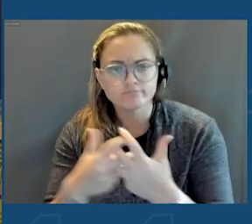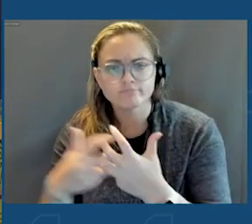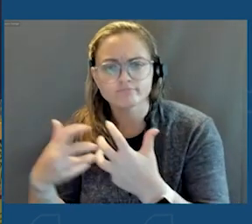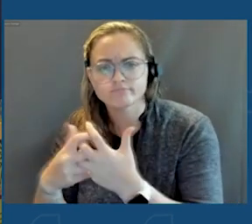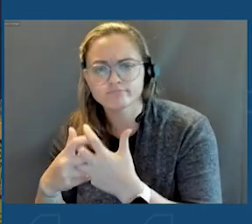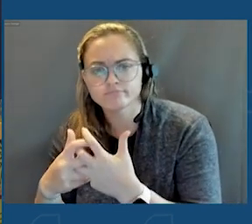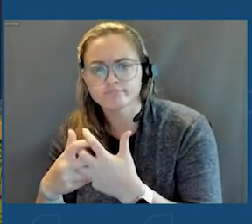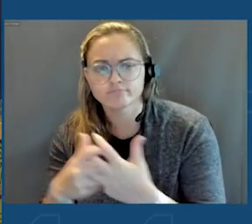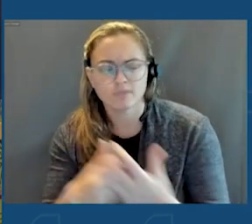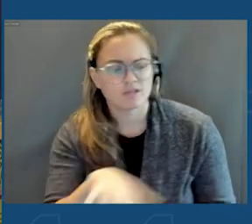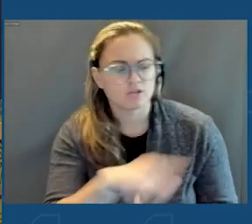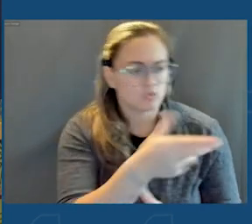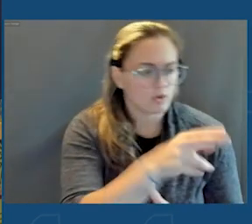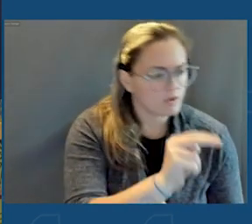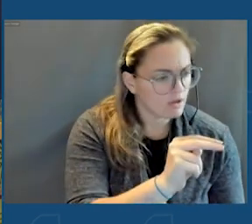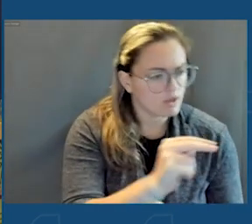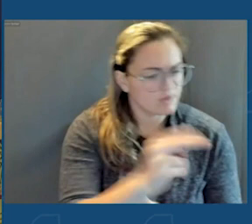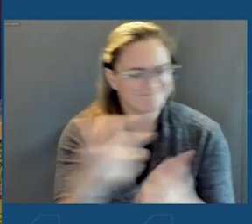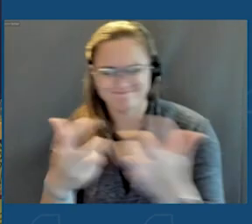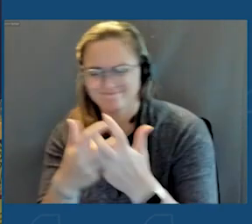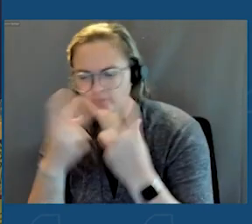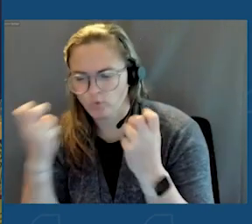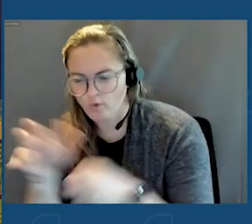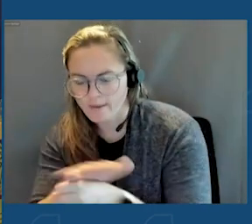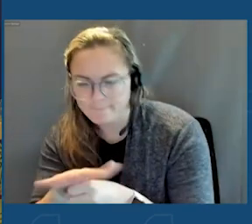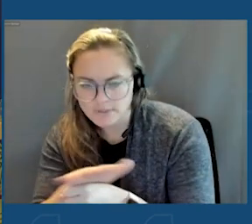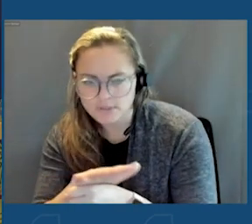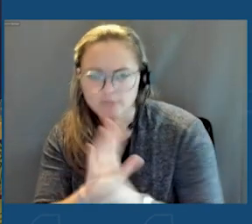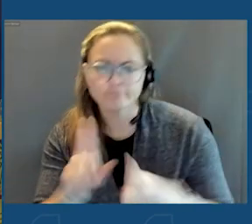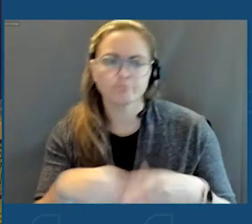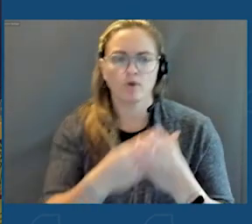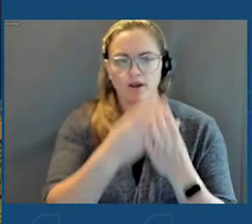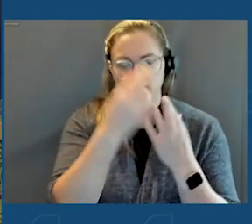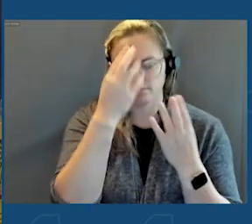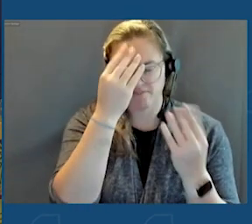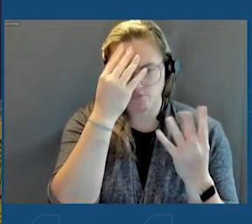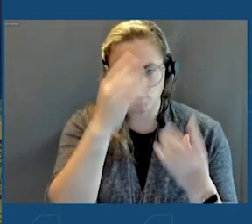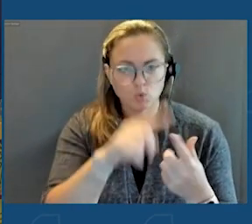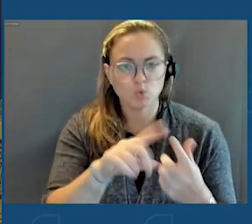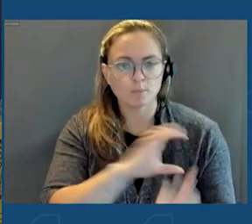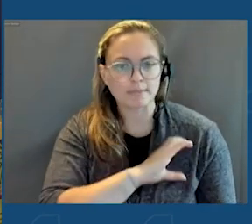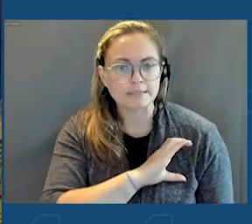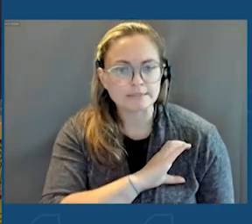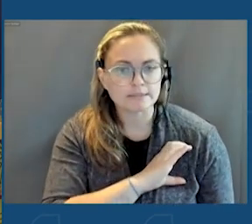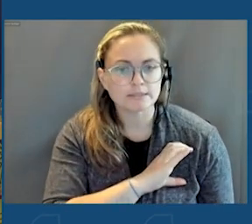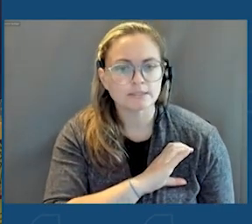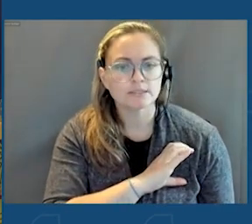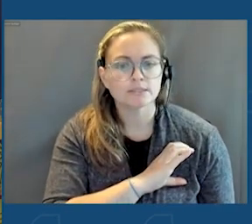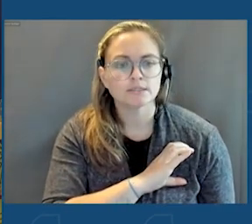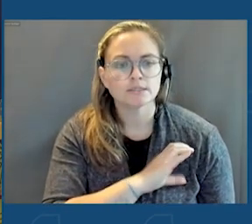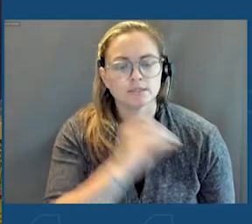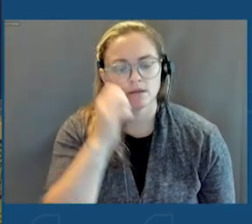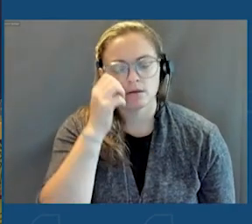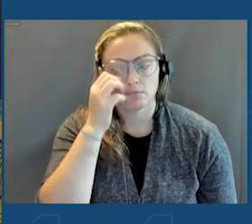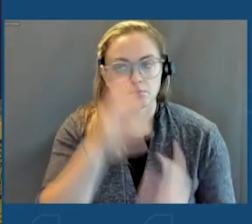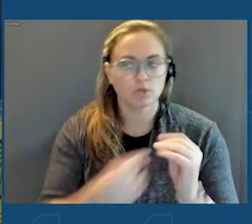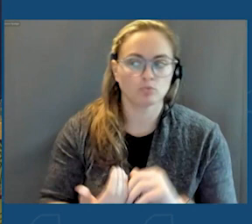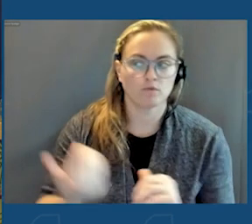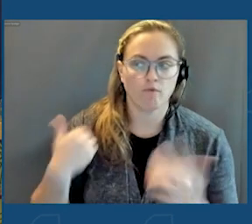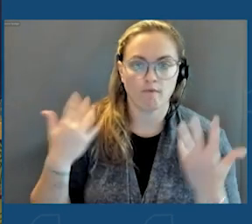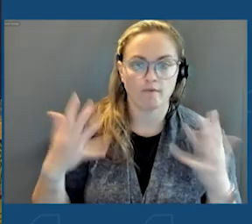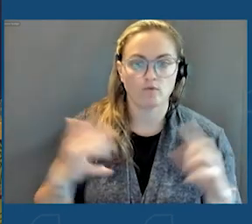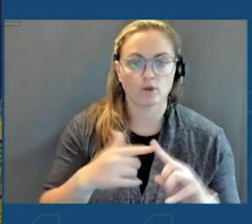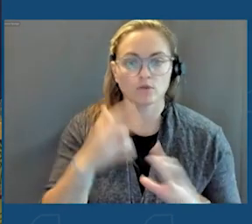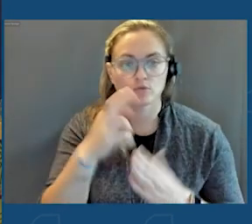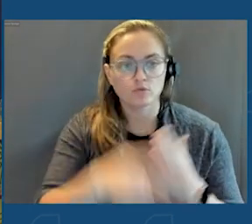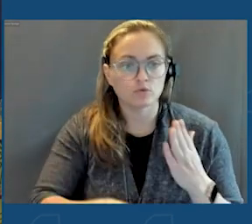scenes, connecting crime scenes, giving these resources to the local police. As she said, mentioned earlier, the results would have